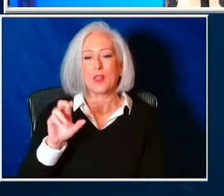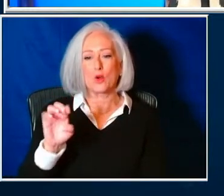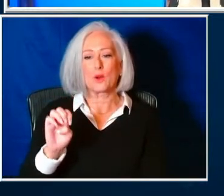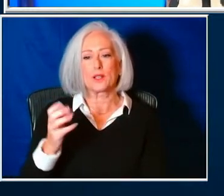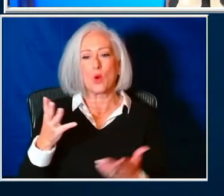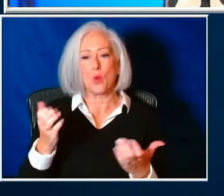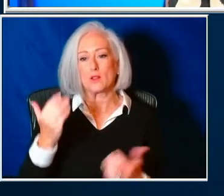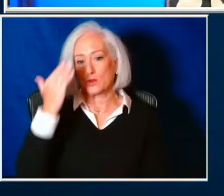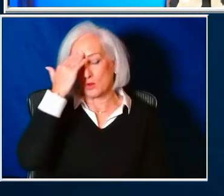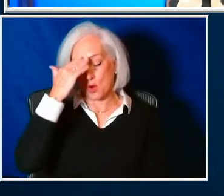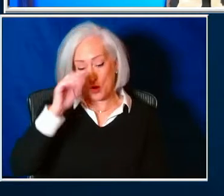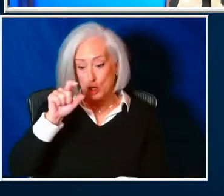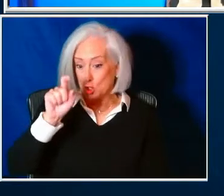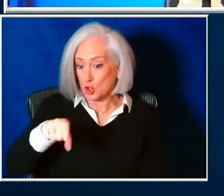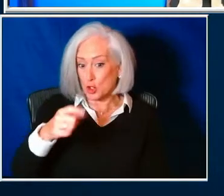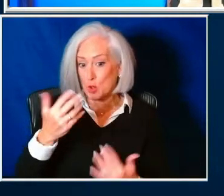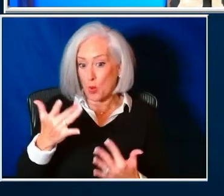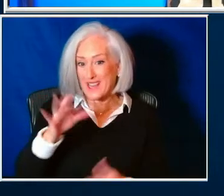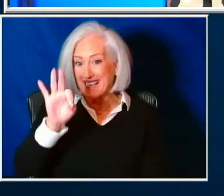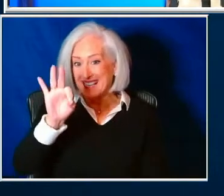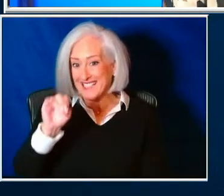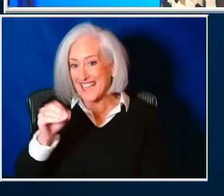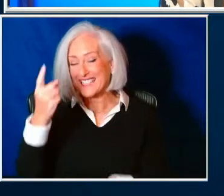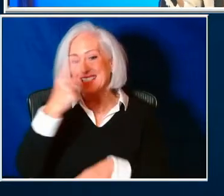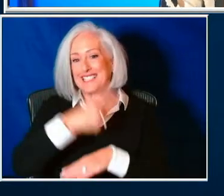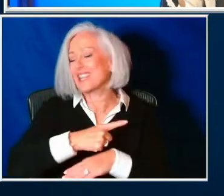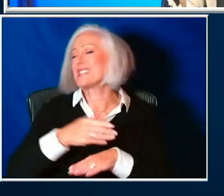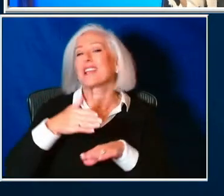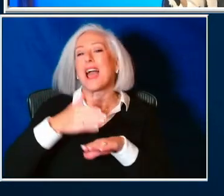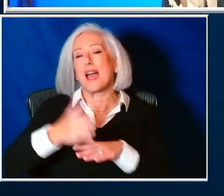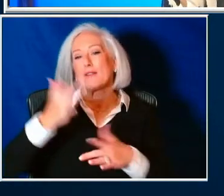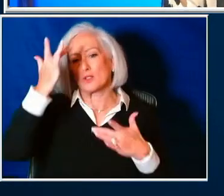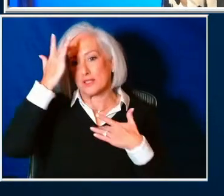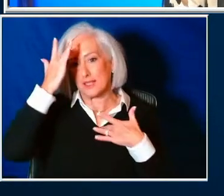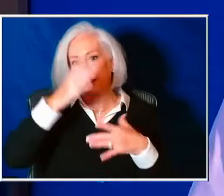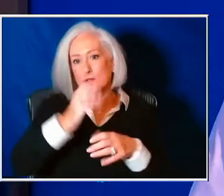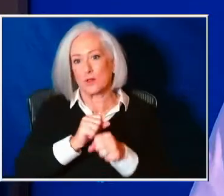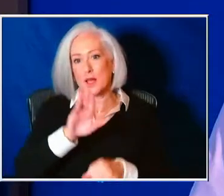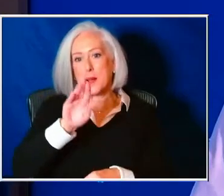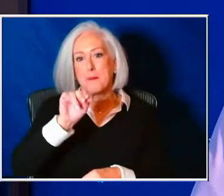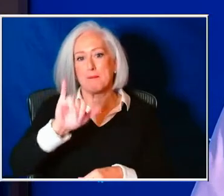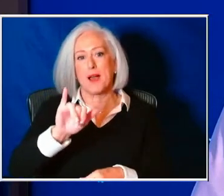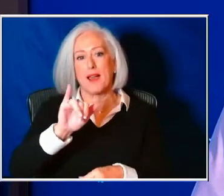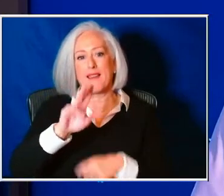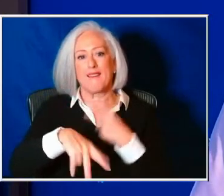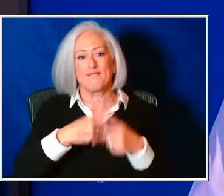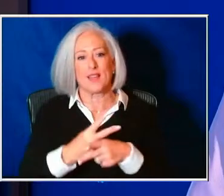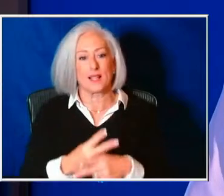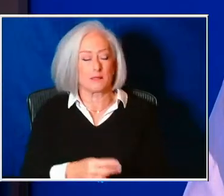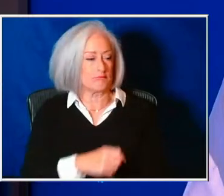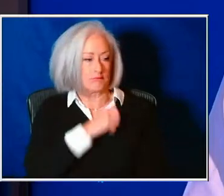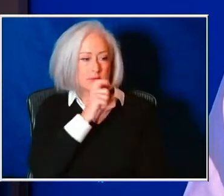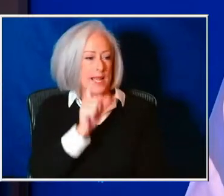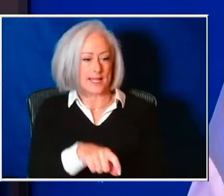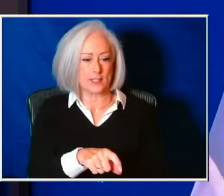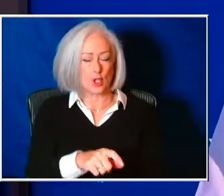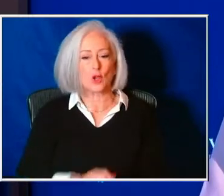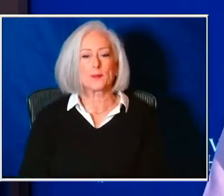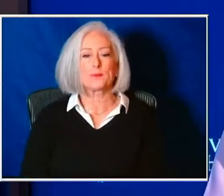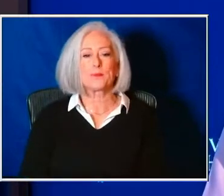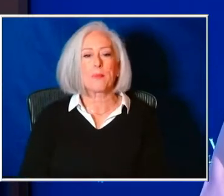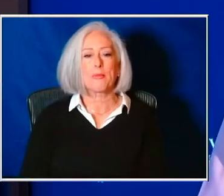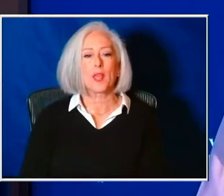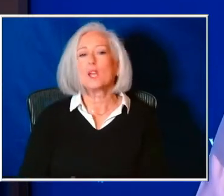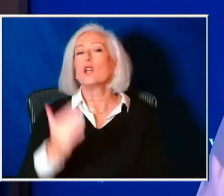90 days after infection to get bivalent booster shots? You know, it's not necessary, but you know, we know that there is